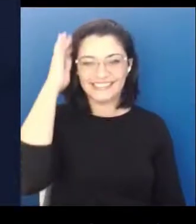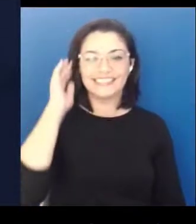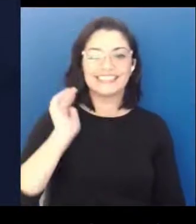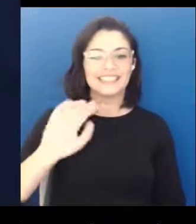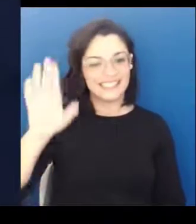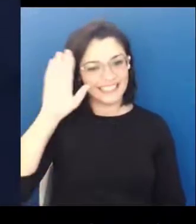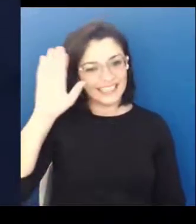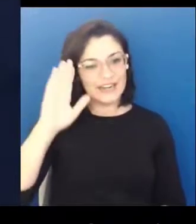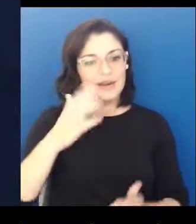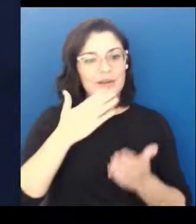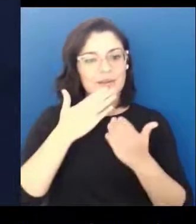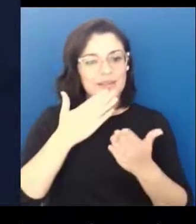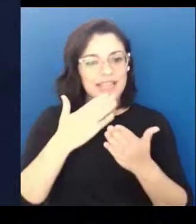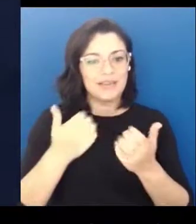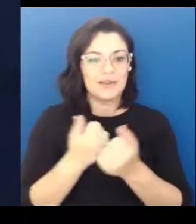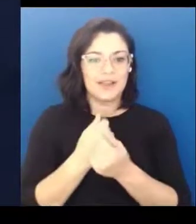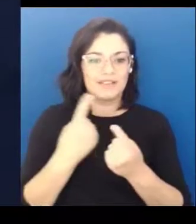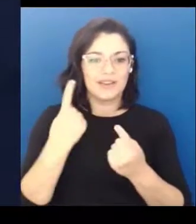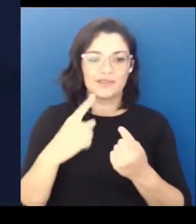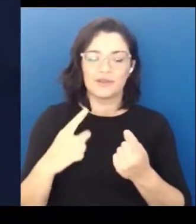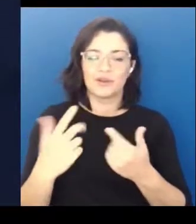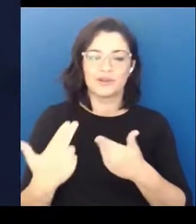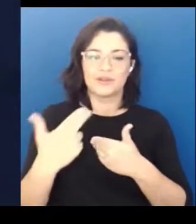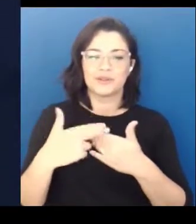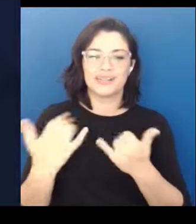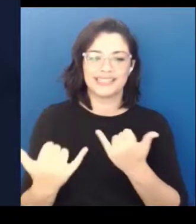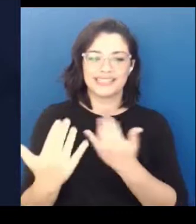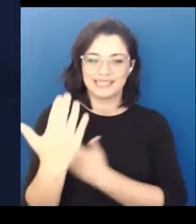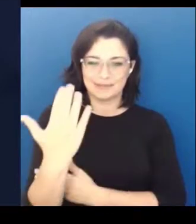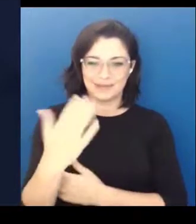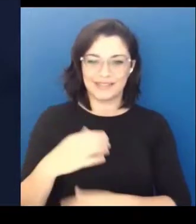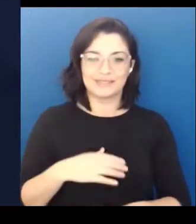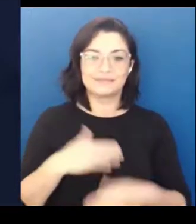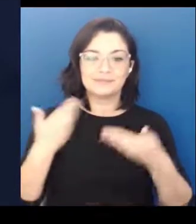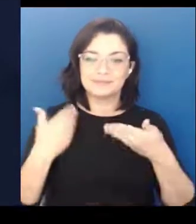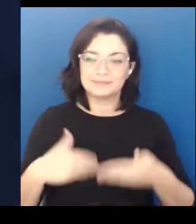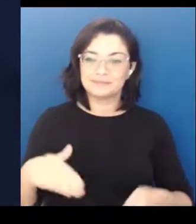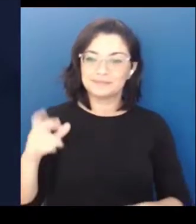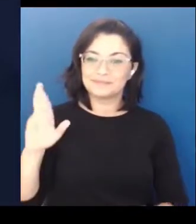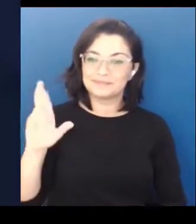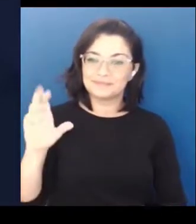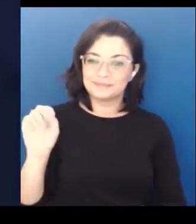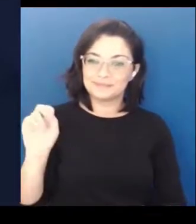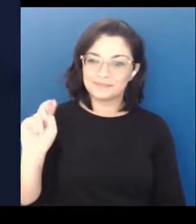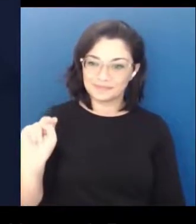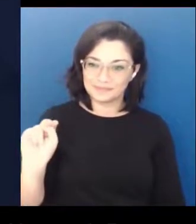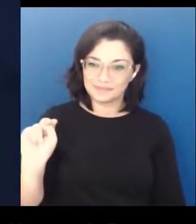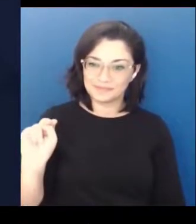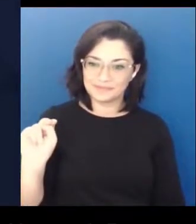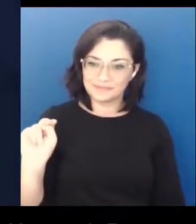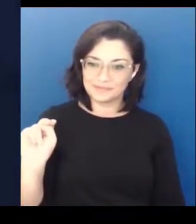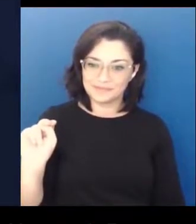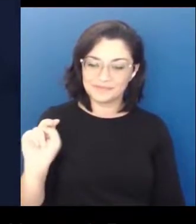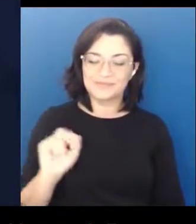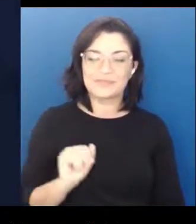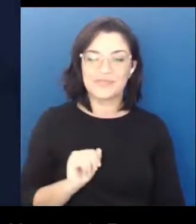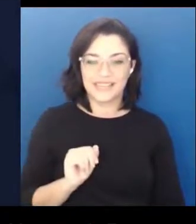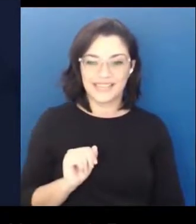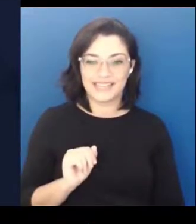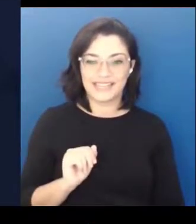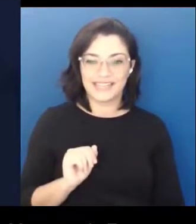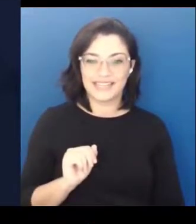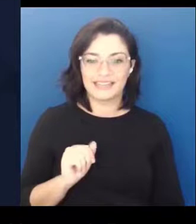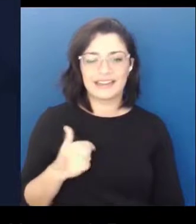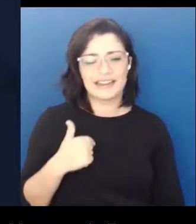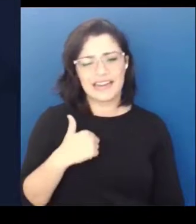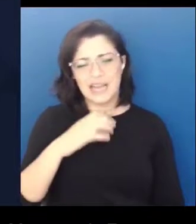everybody, for being with us this morning. My name is Ron Drock, as Jen mentioned, and I'm an old guy with